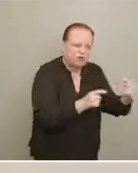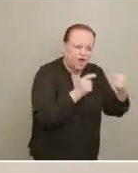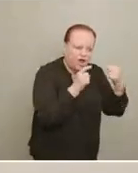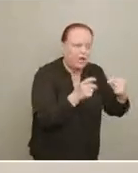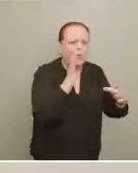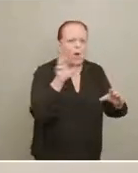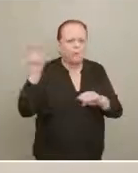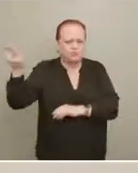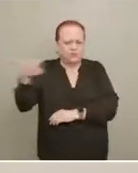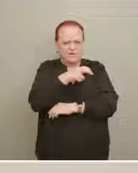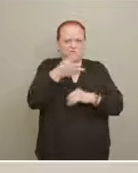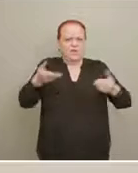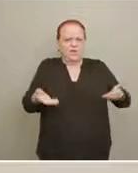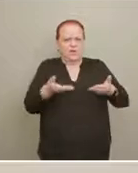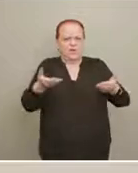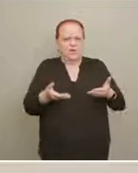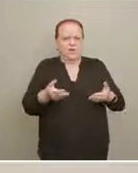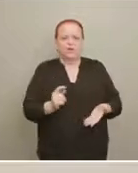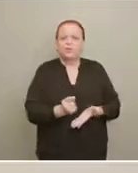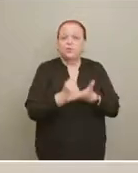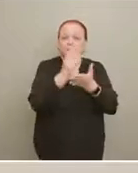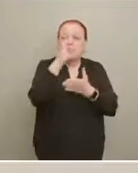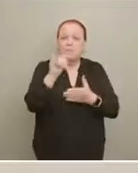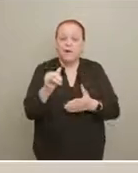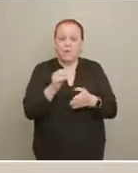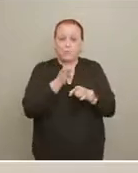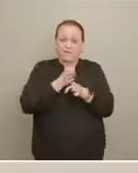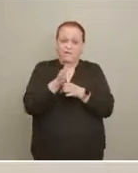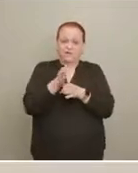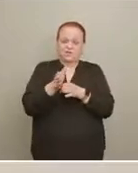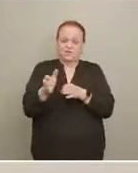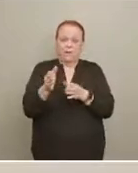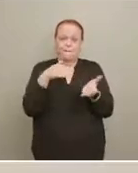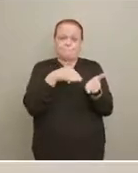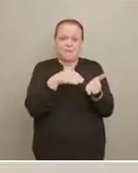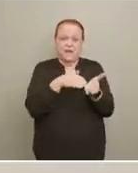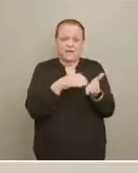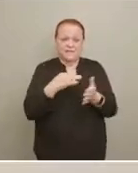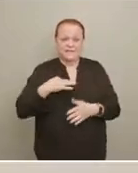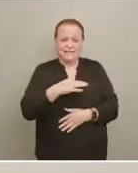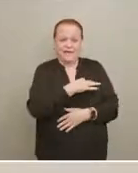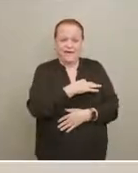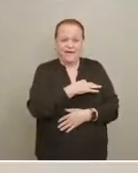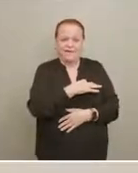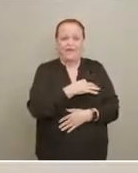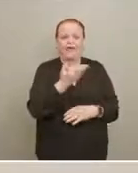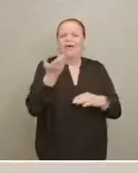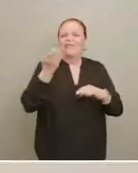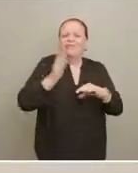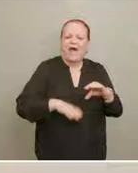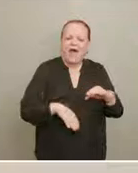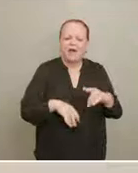treatment by professional medical staff, as opposed to in neighborhoods,